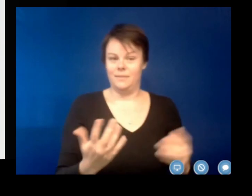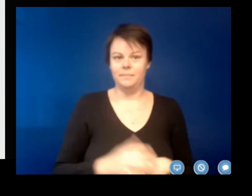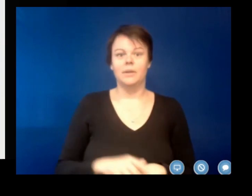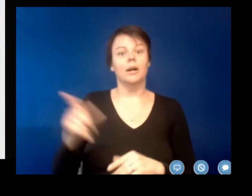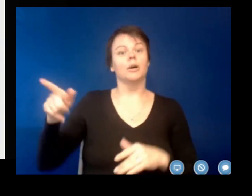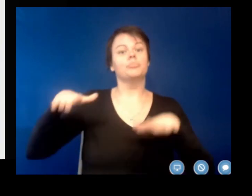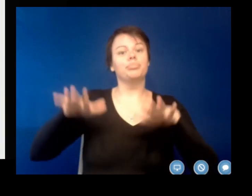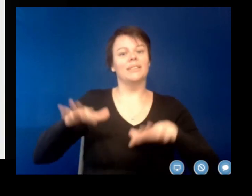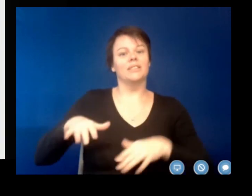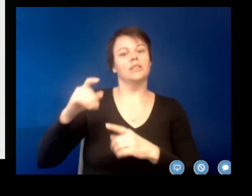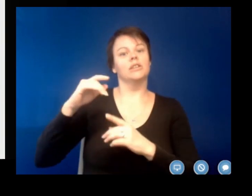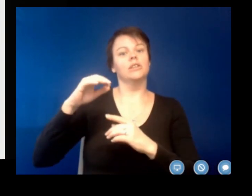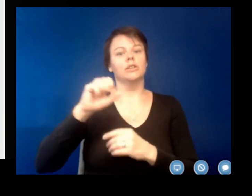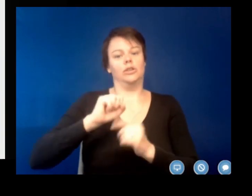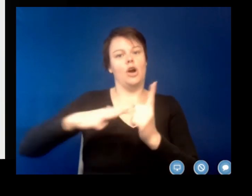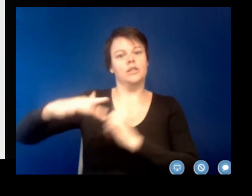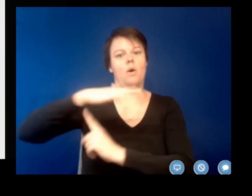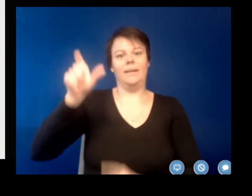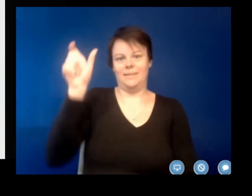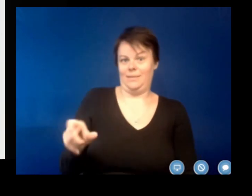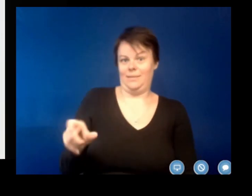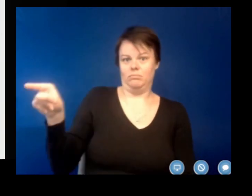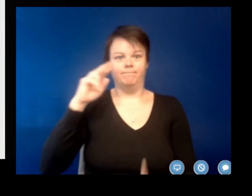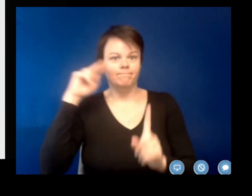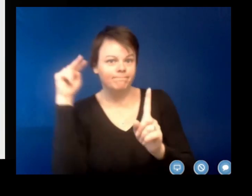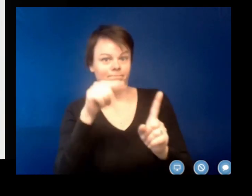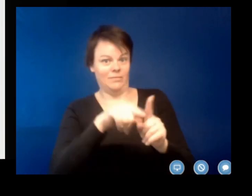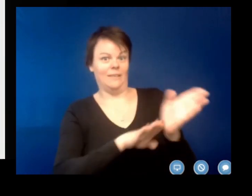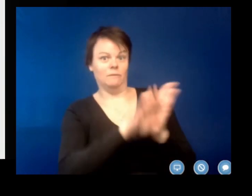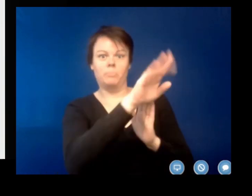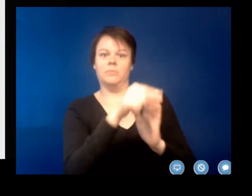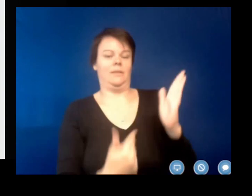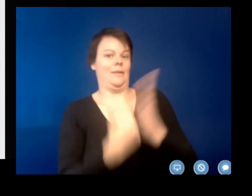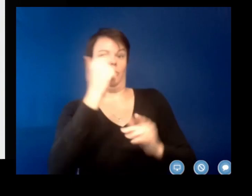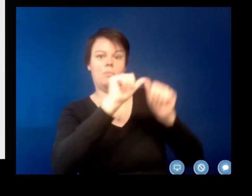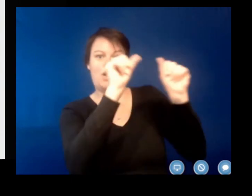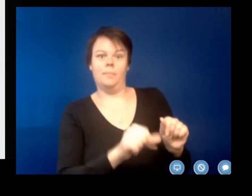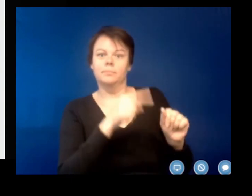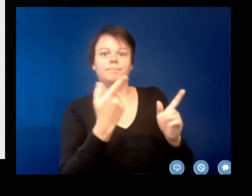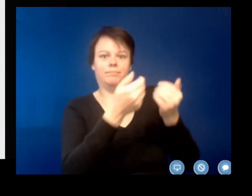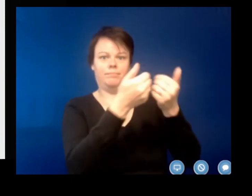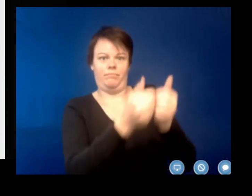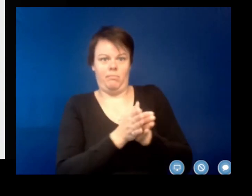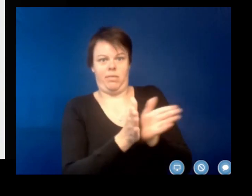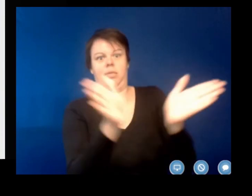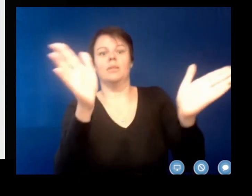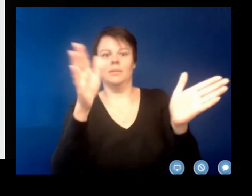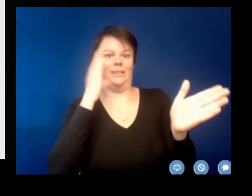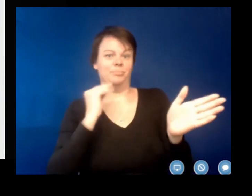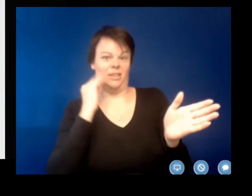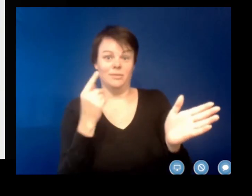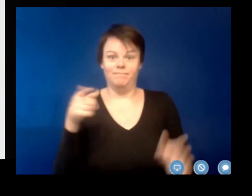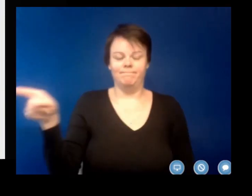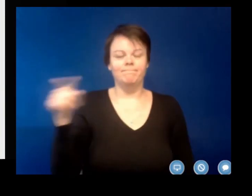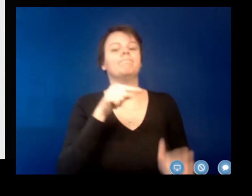glocality. Not globality, glocality. And glocality means that the global and the local are connected